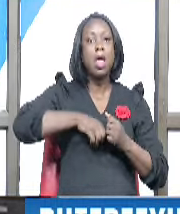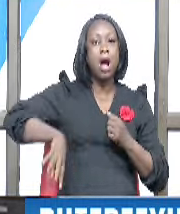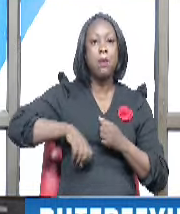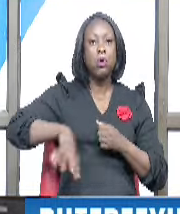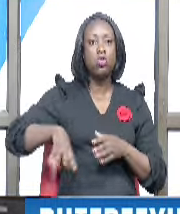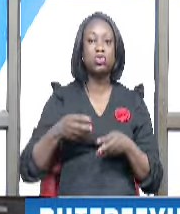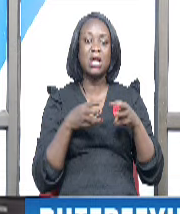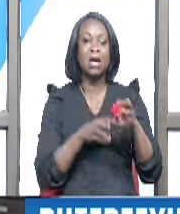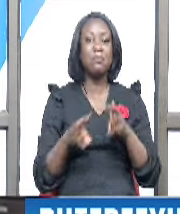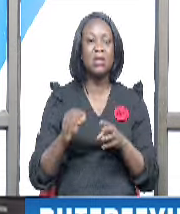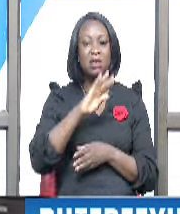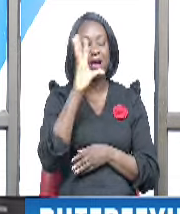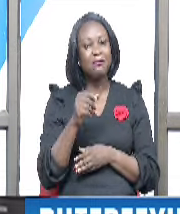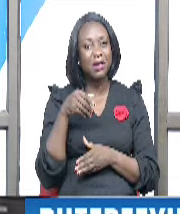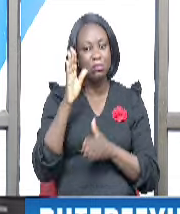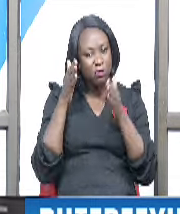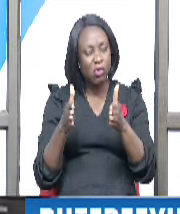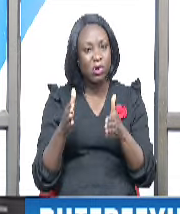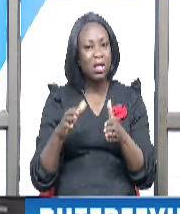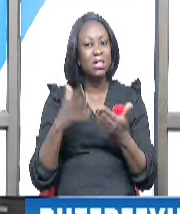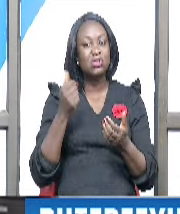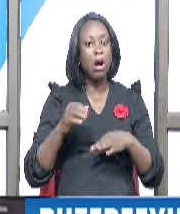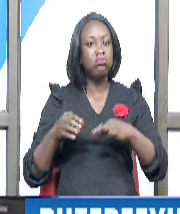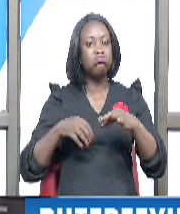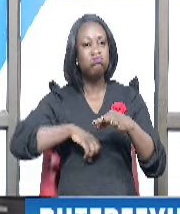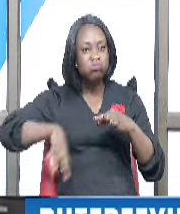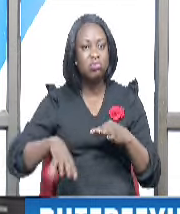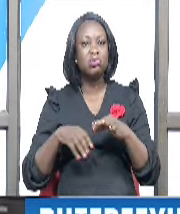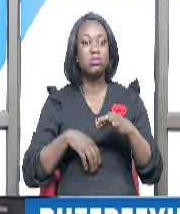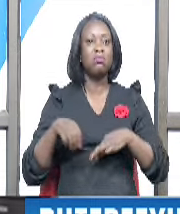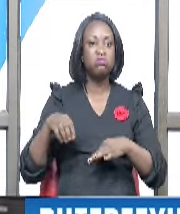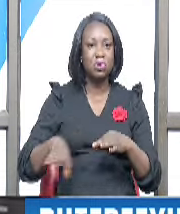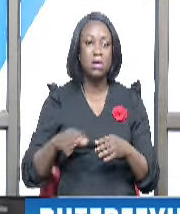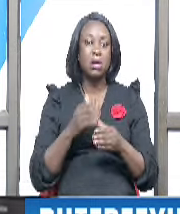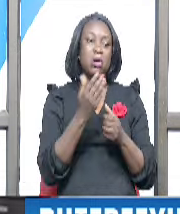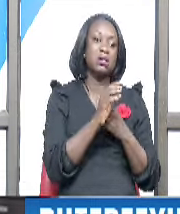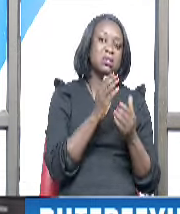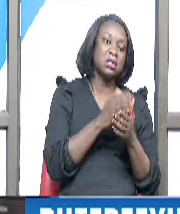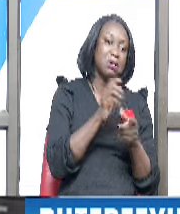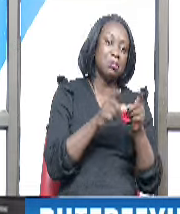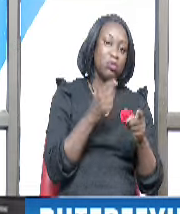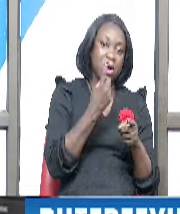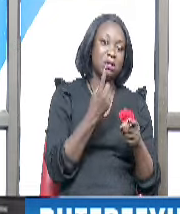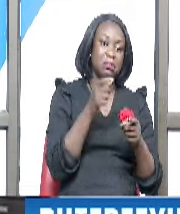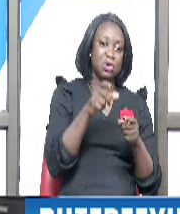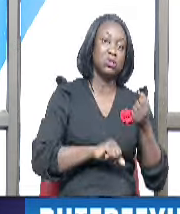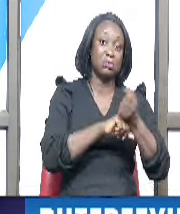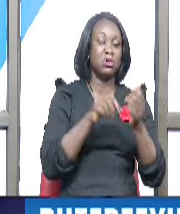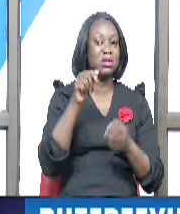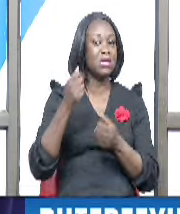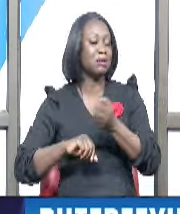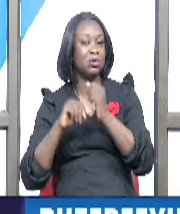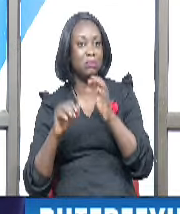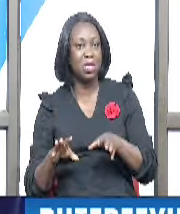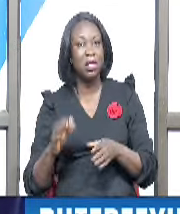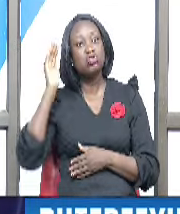abortion. Africans have been so focused on this, because one candidate supports it and another candidate is against it. Donald J. Trump and